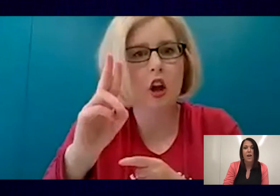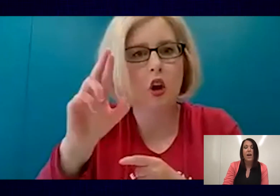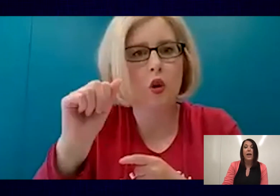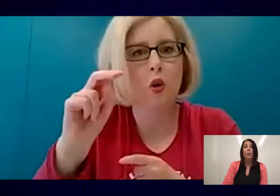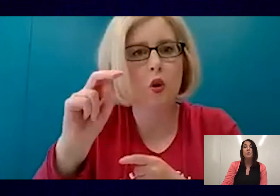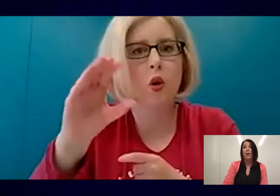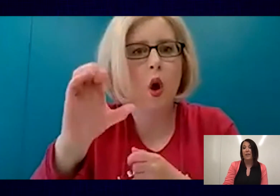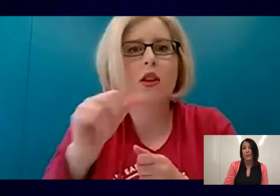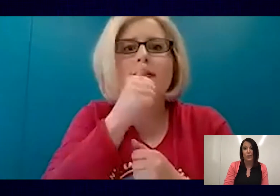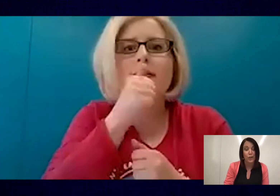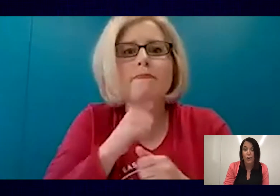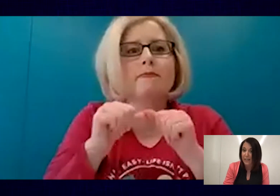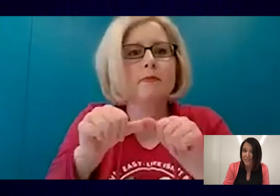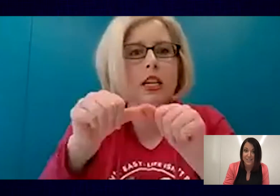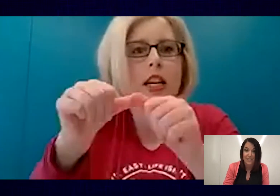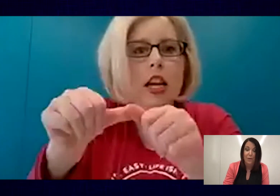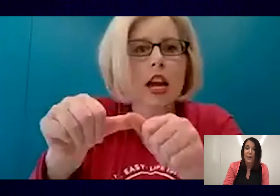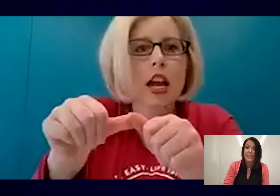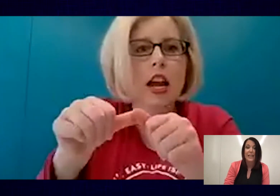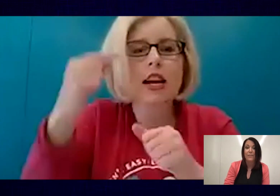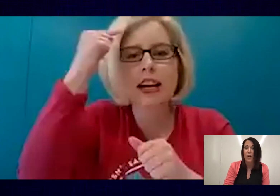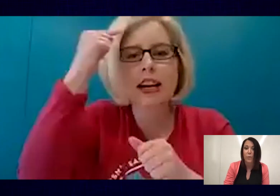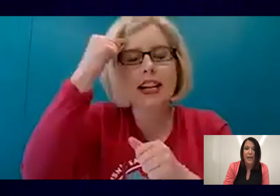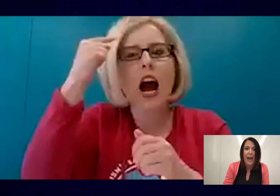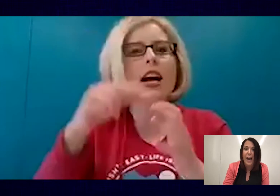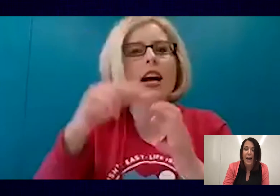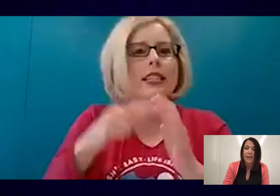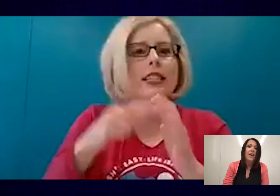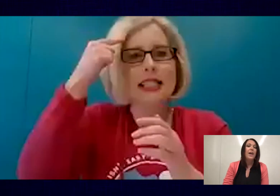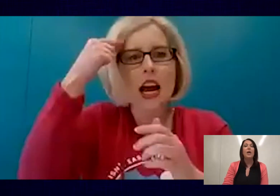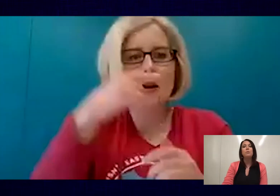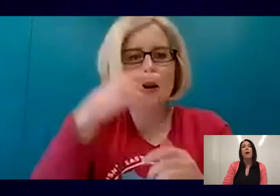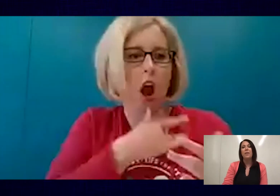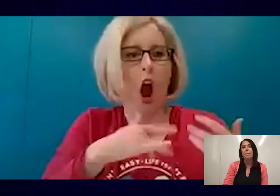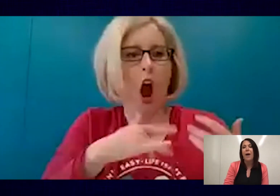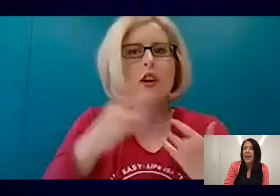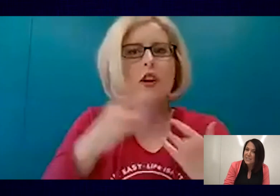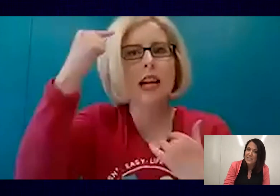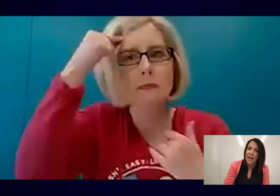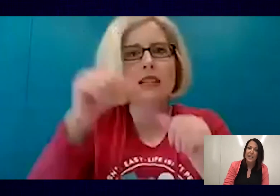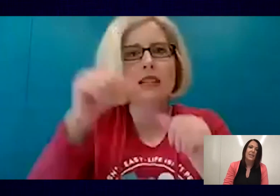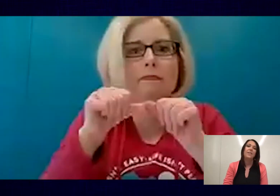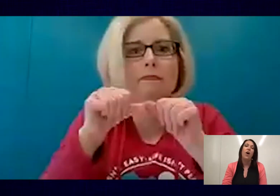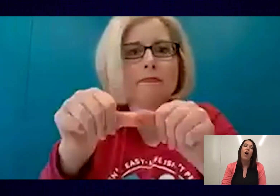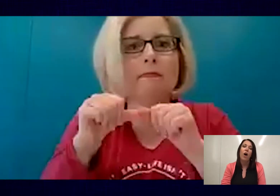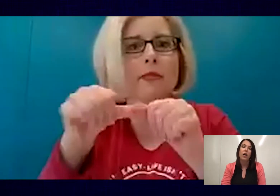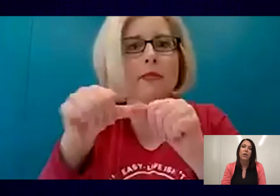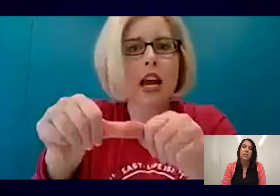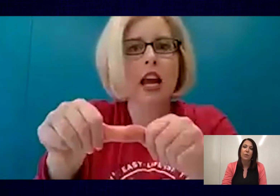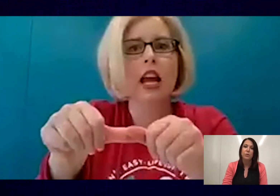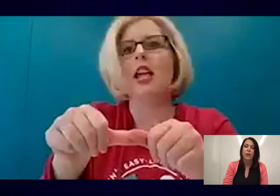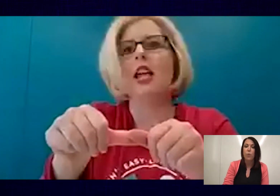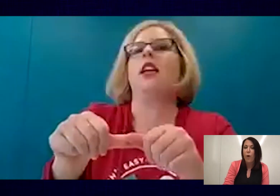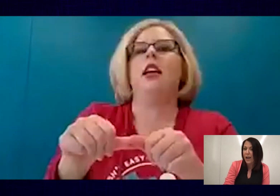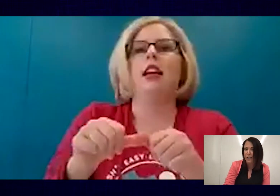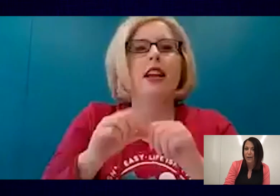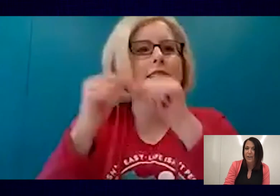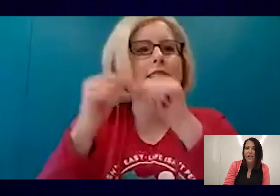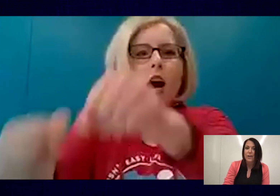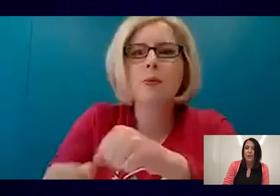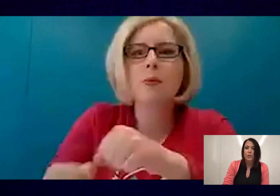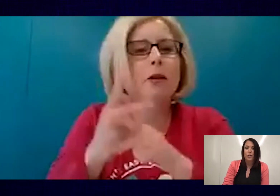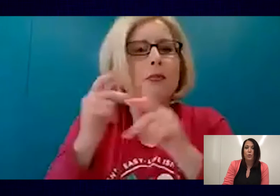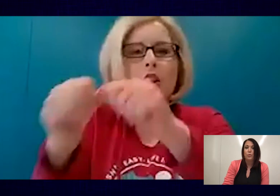teamwork. It was about the endurance that we didn't even know we had. It was about the mindset and the heart that was